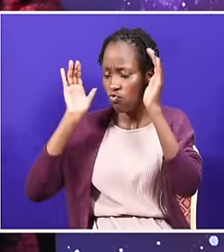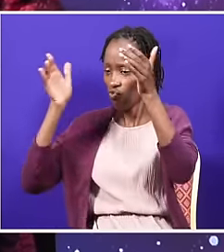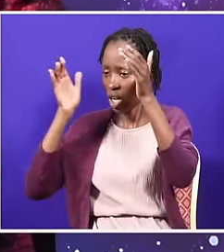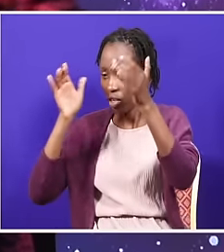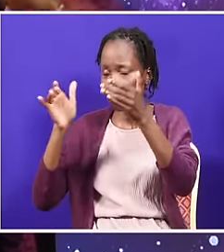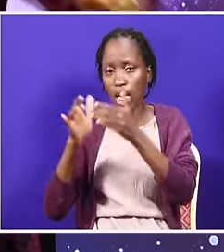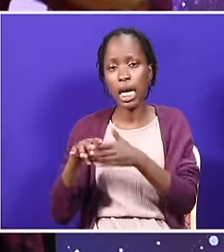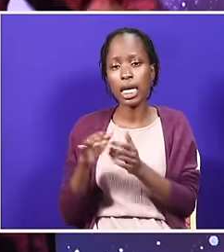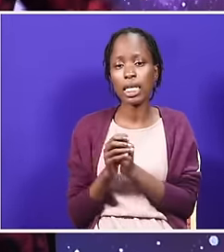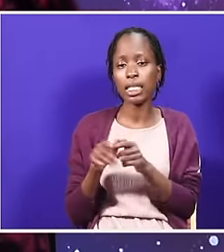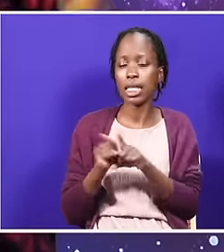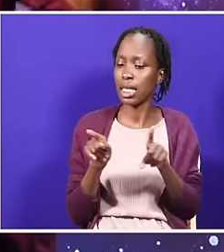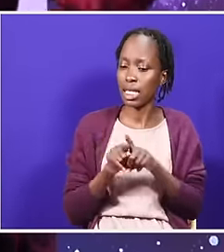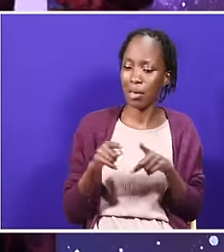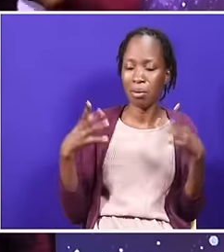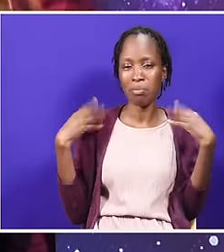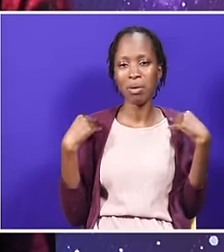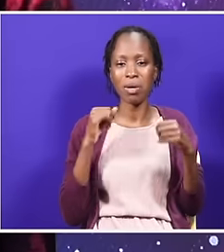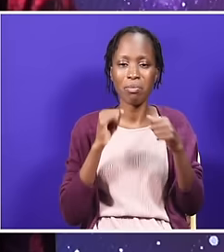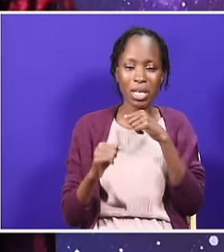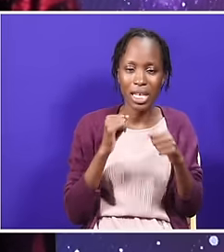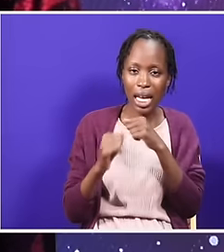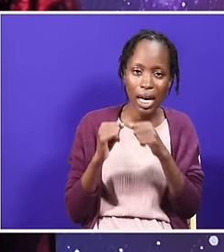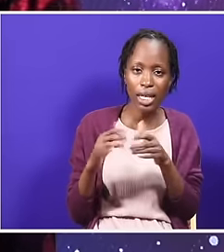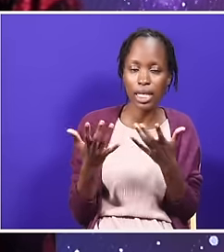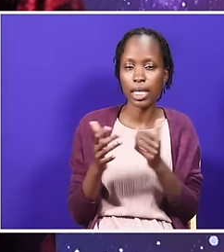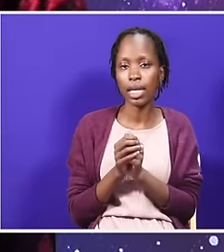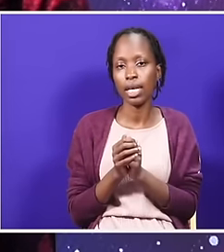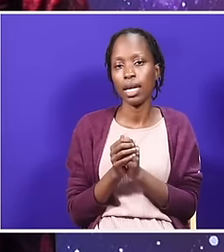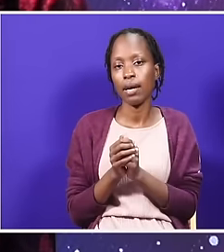stay strong. And him doing his push-ups, maybe he did a couple of laps